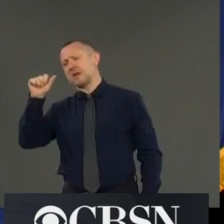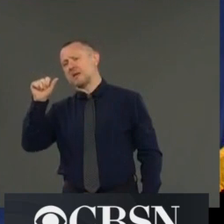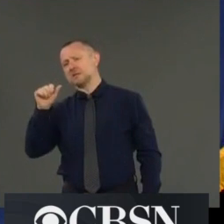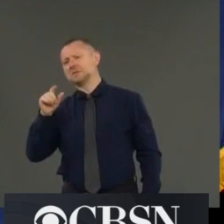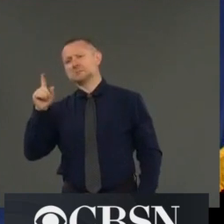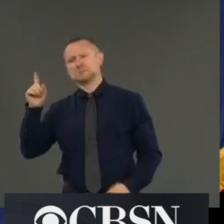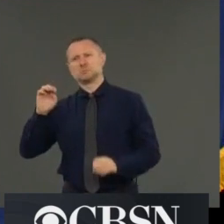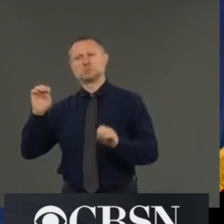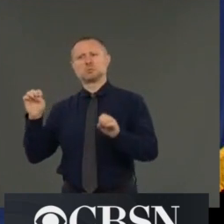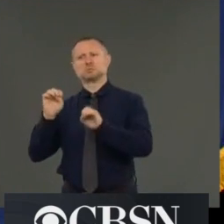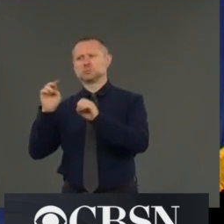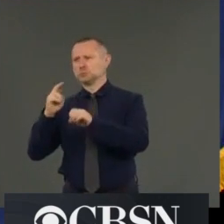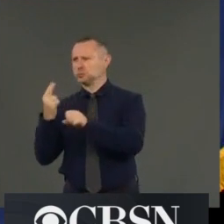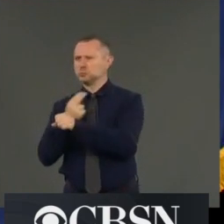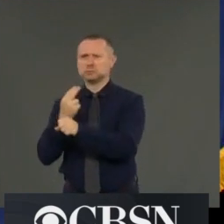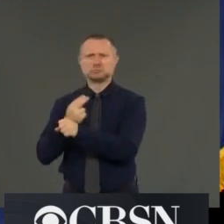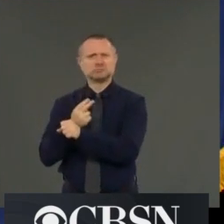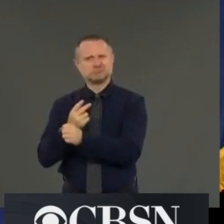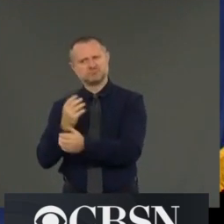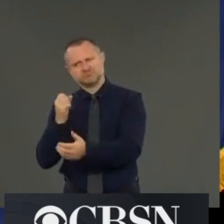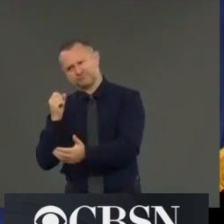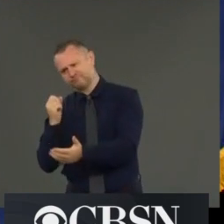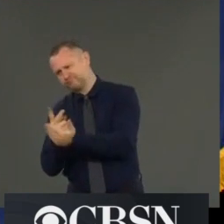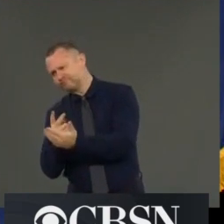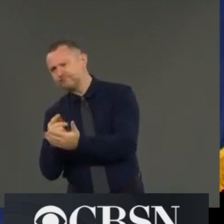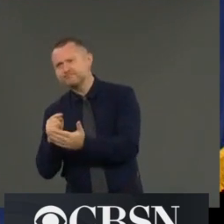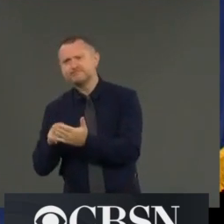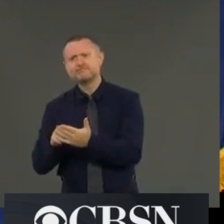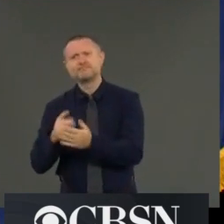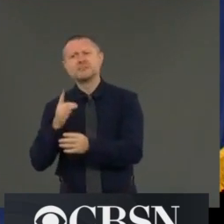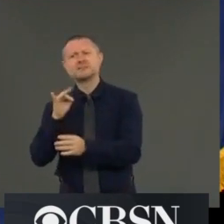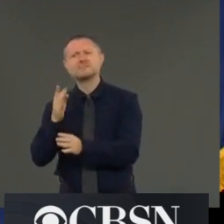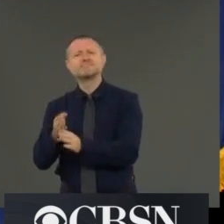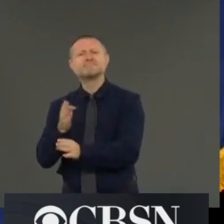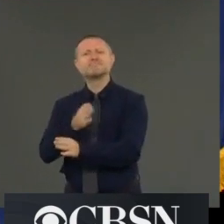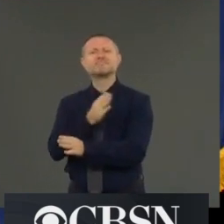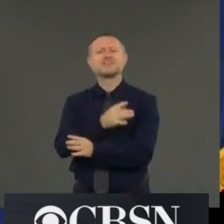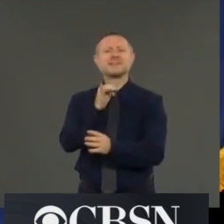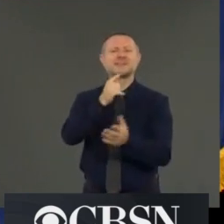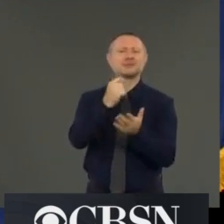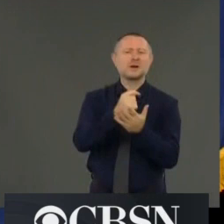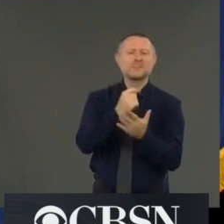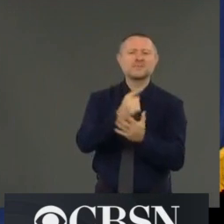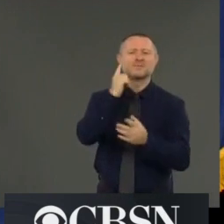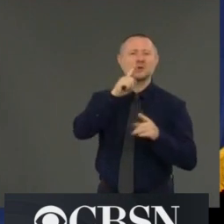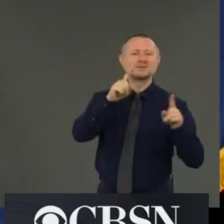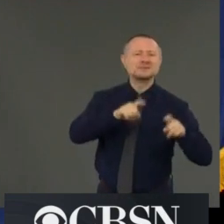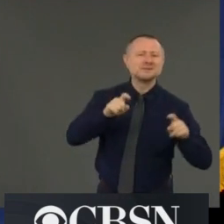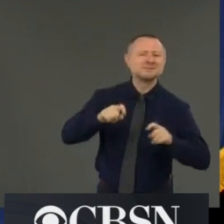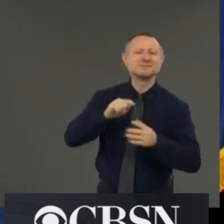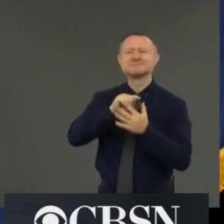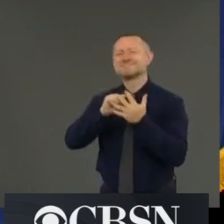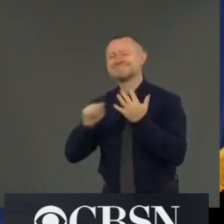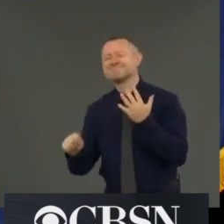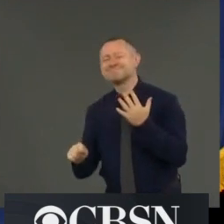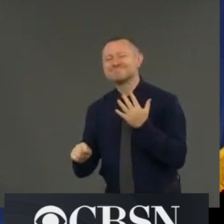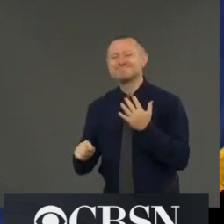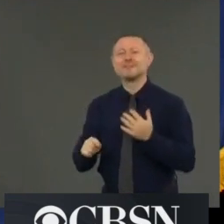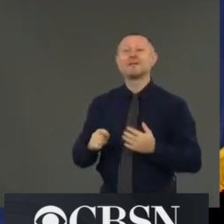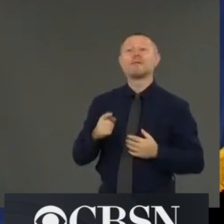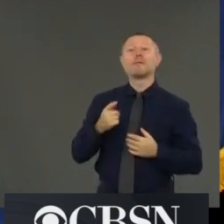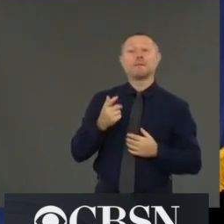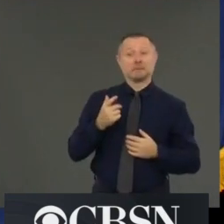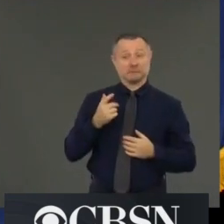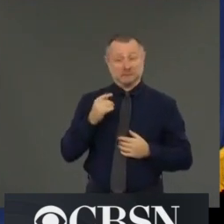done, and you've used it for various treatments or testing. It's a process that I'm sure you're familiar with. If